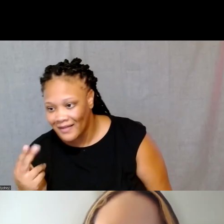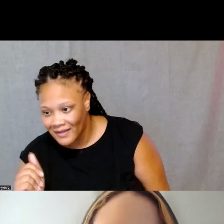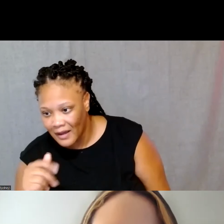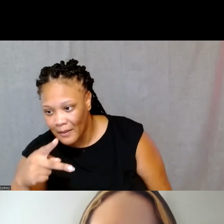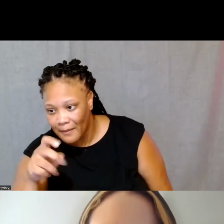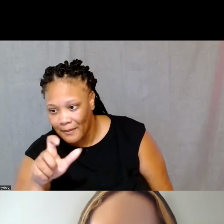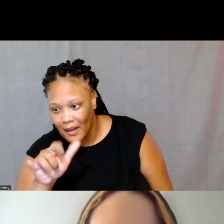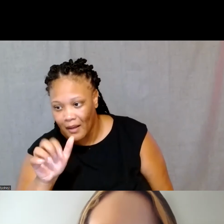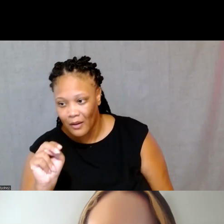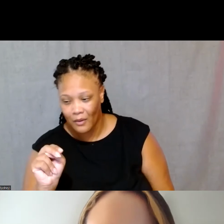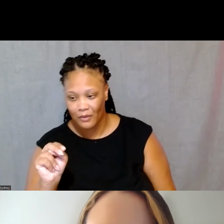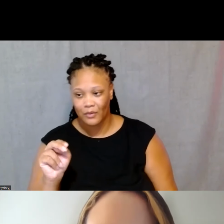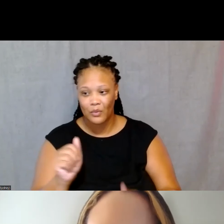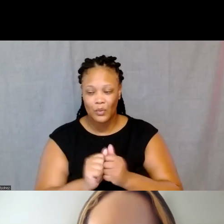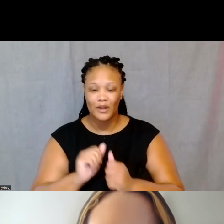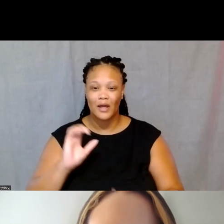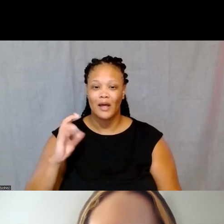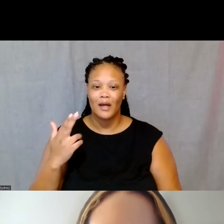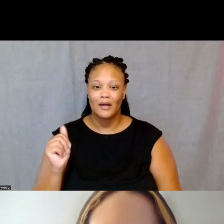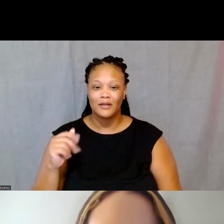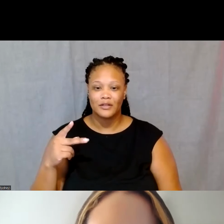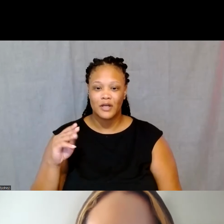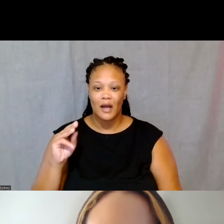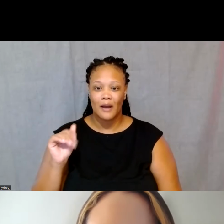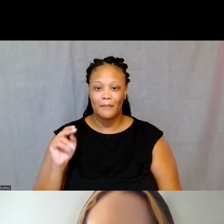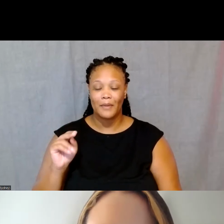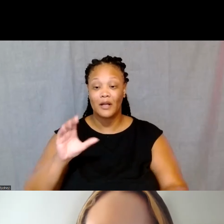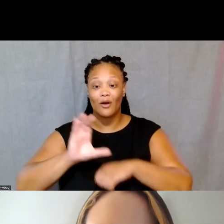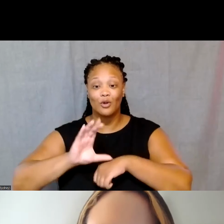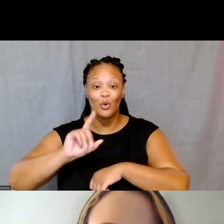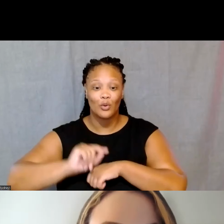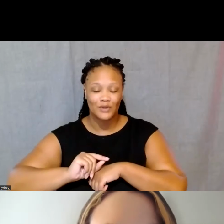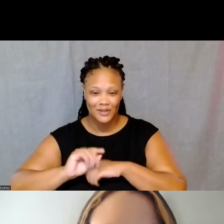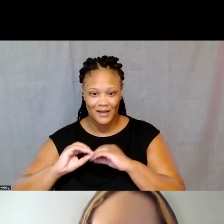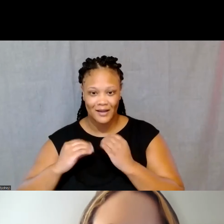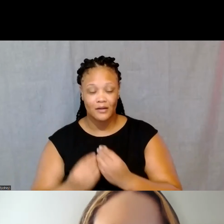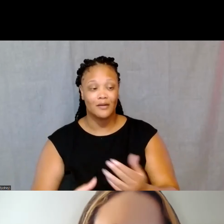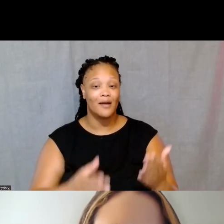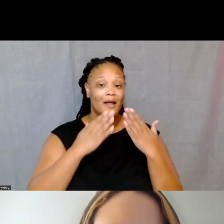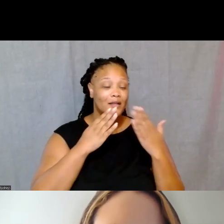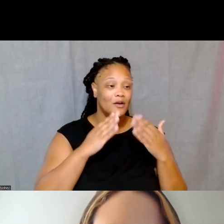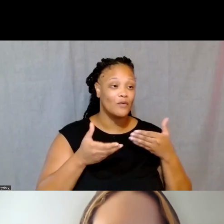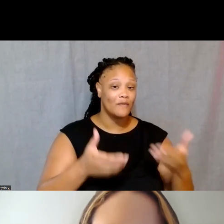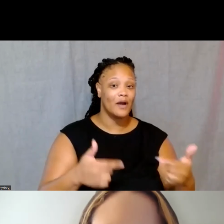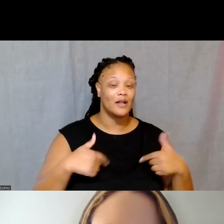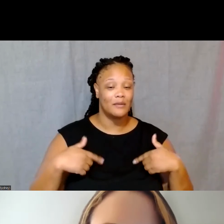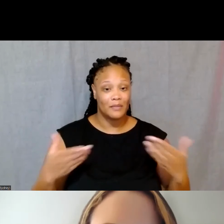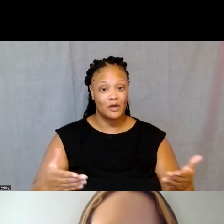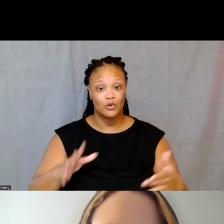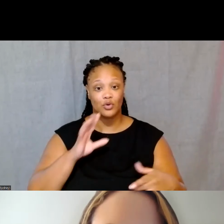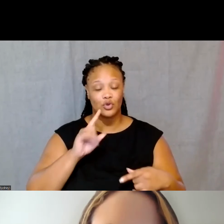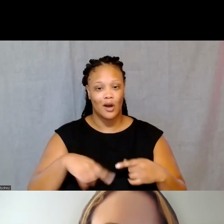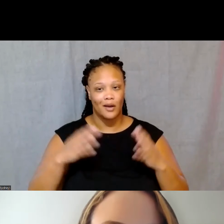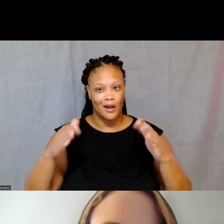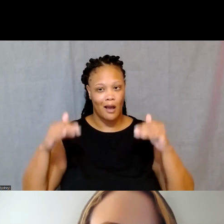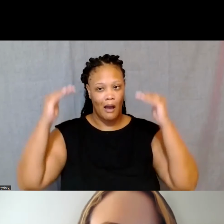Consulting. And first, just a quick shout out and thank you to the collaborative for inviting me here to talk at a high level about the